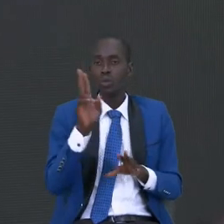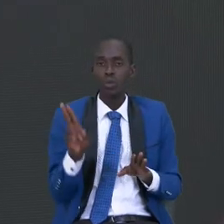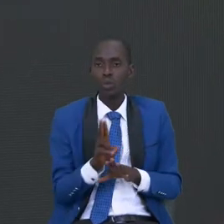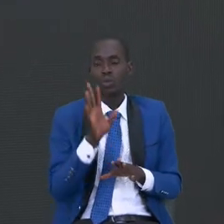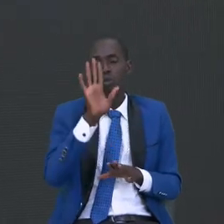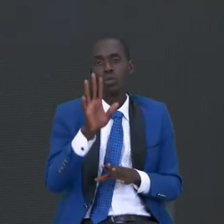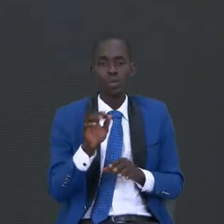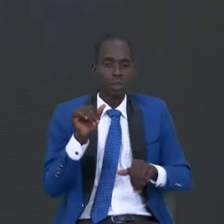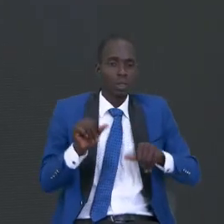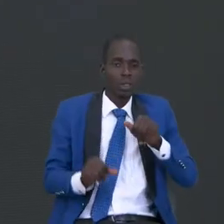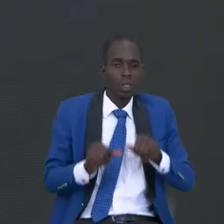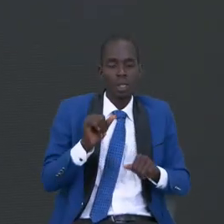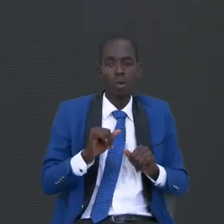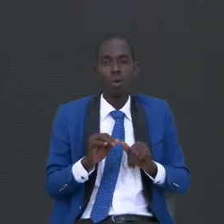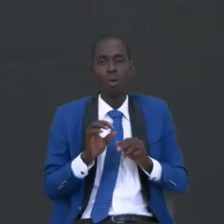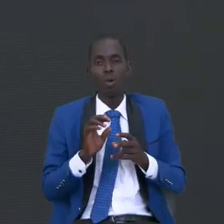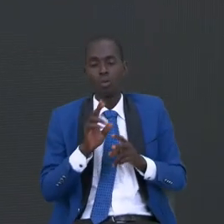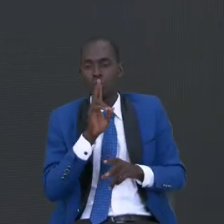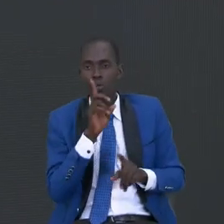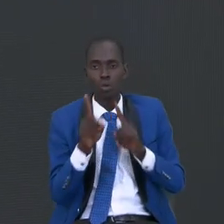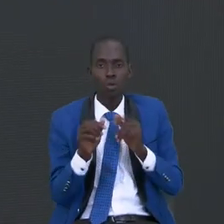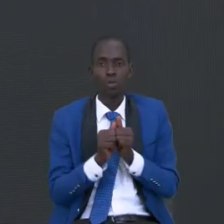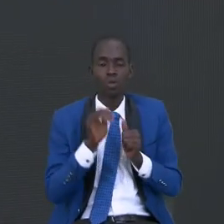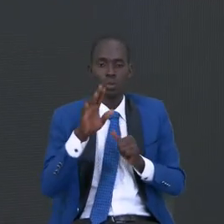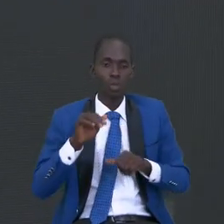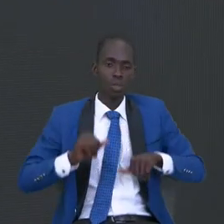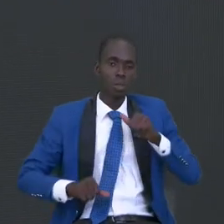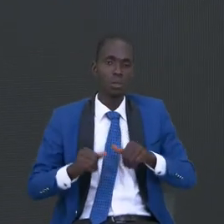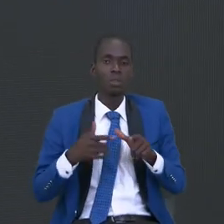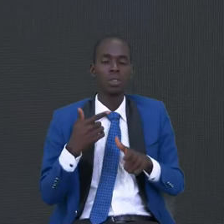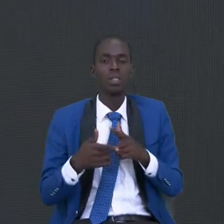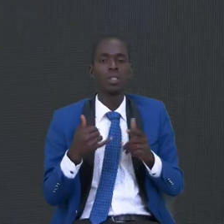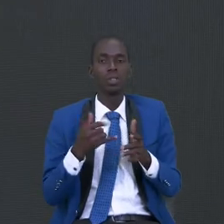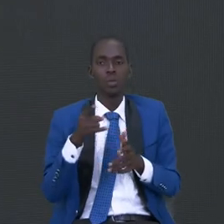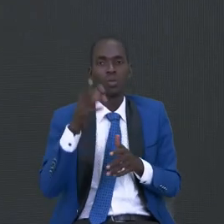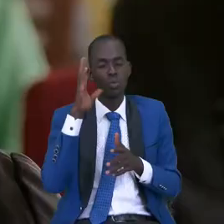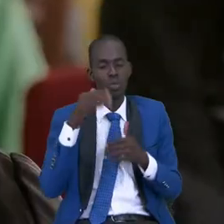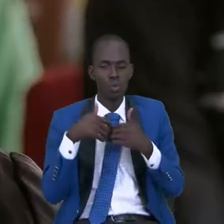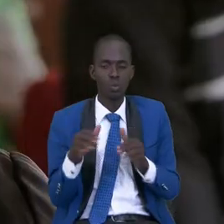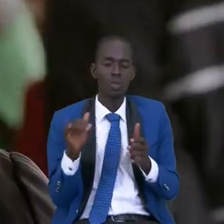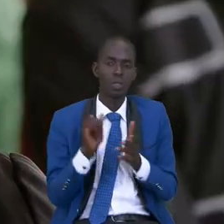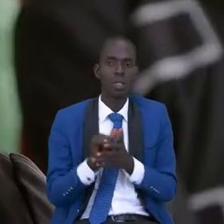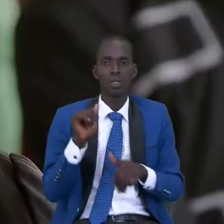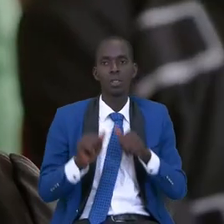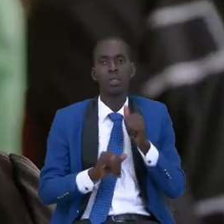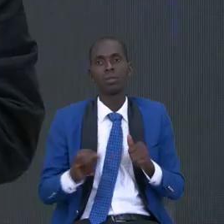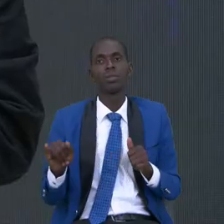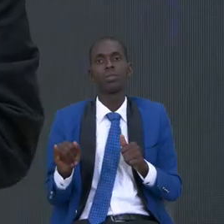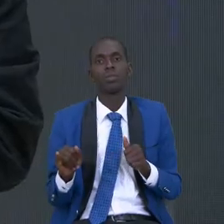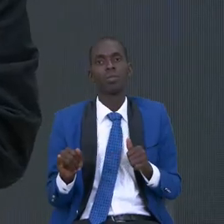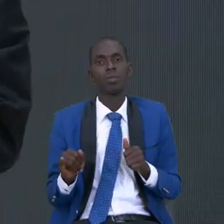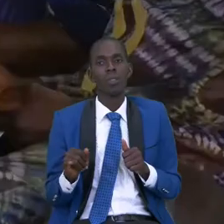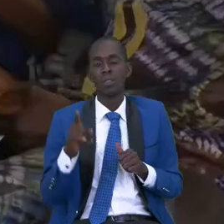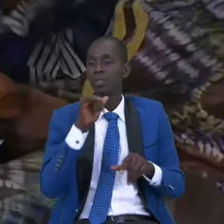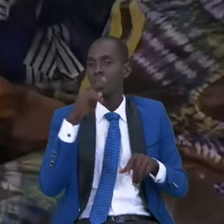unbelief, if you don't walk on your unbelief, you will lose that unbelief. I didn't hear your